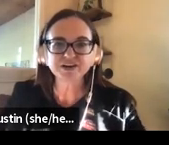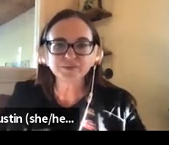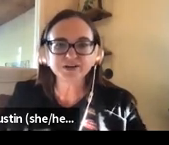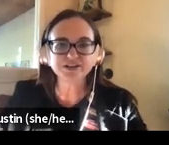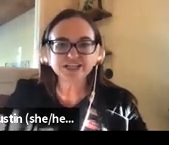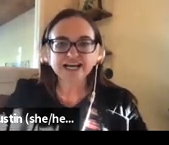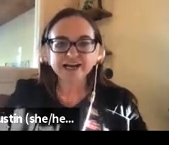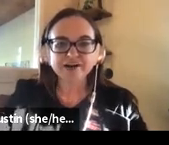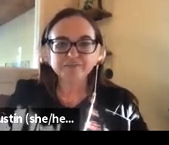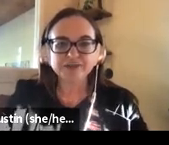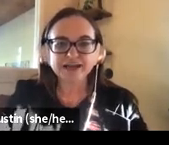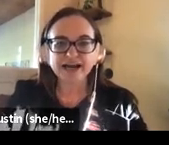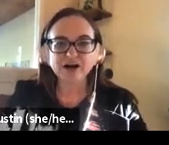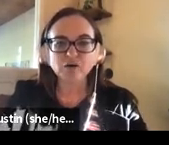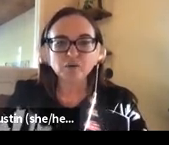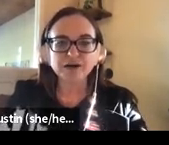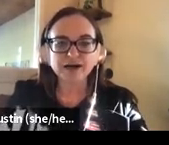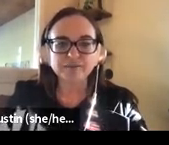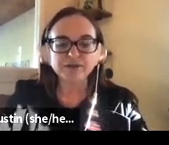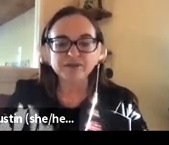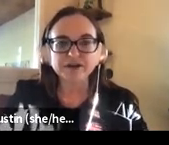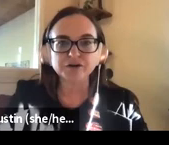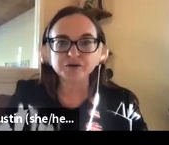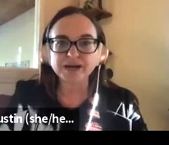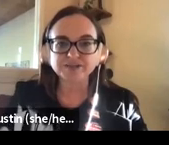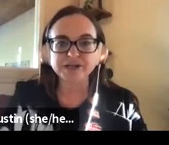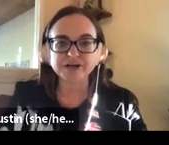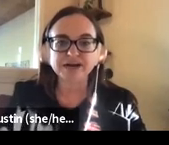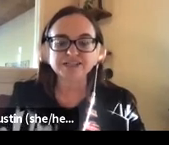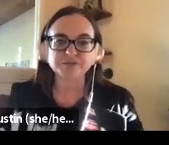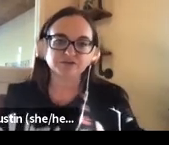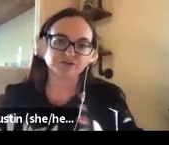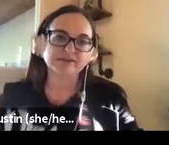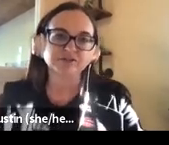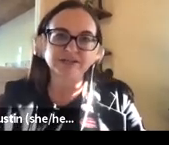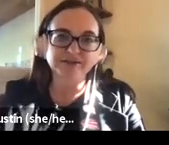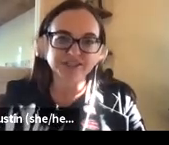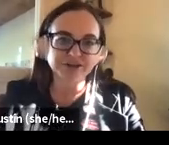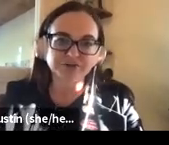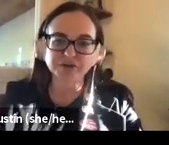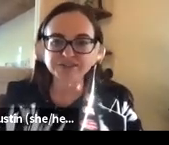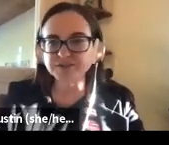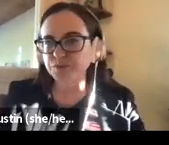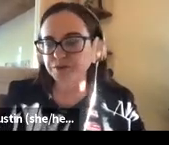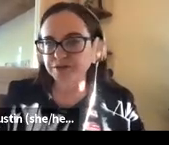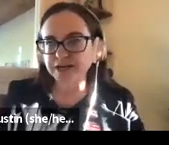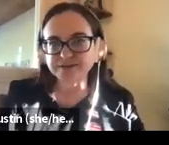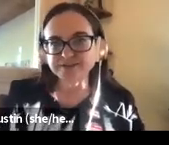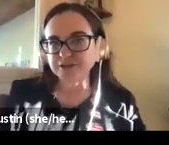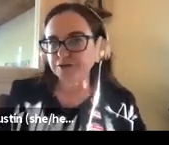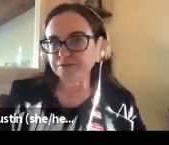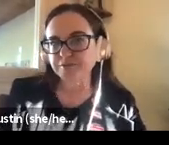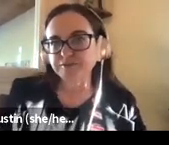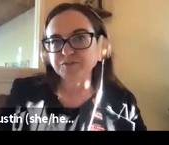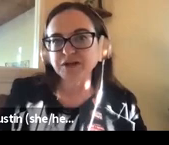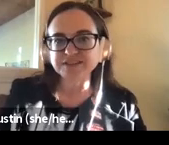share, I'll put it in the chat, how their group has been interacting with survivors. I'd love to hear your voices or see